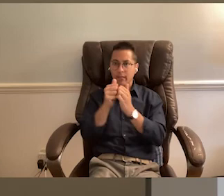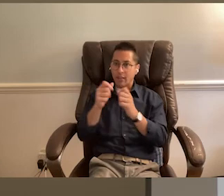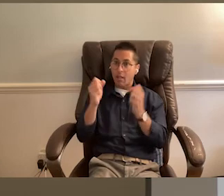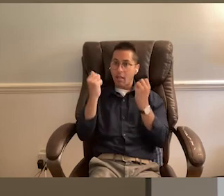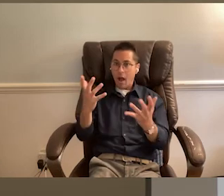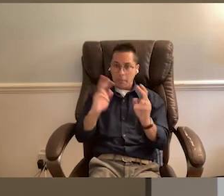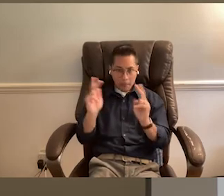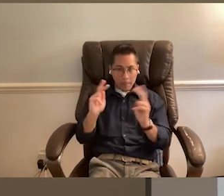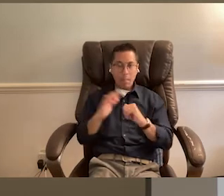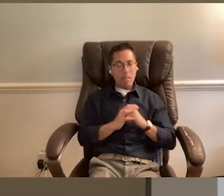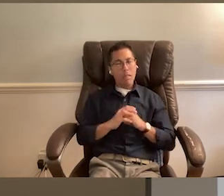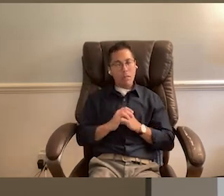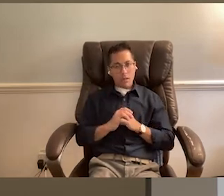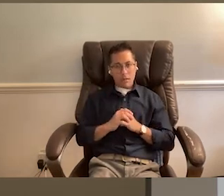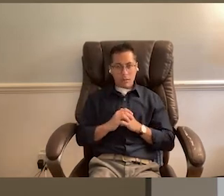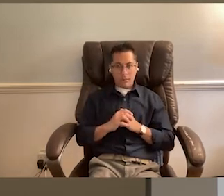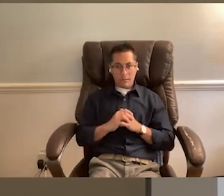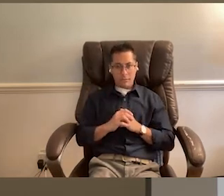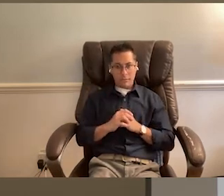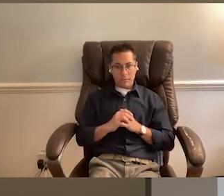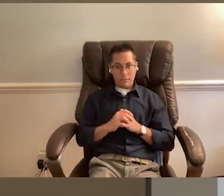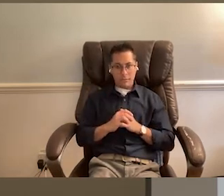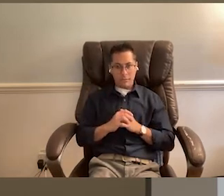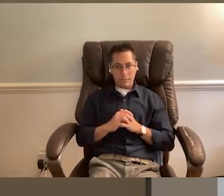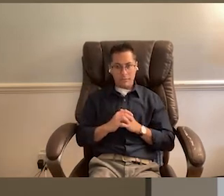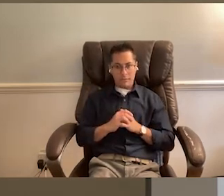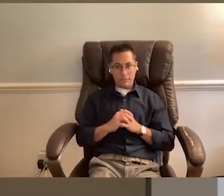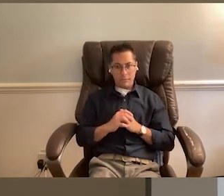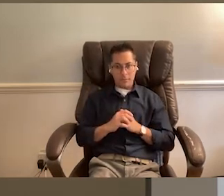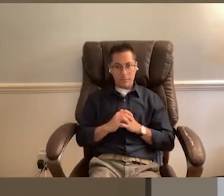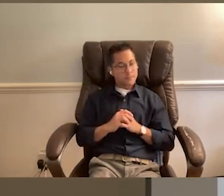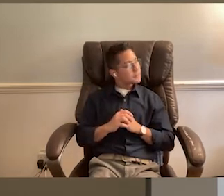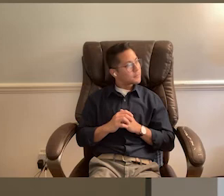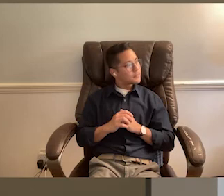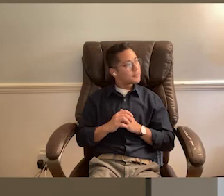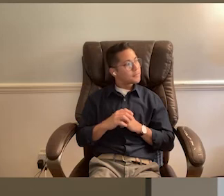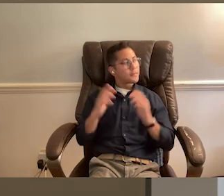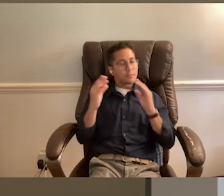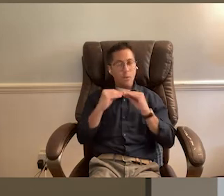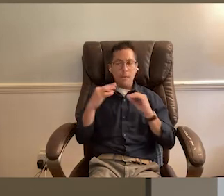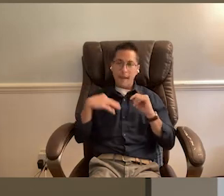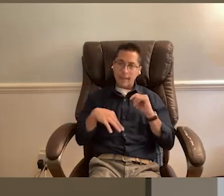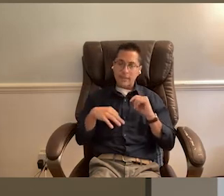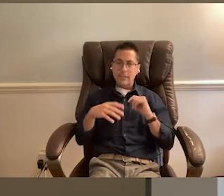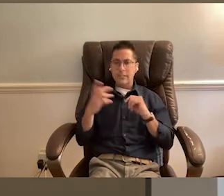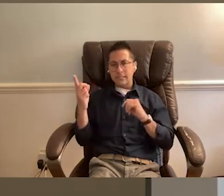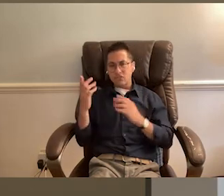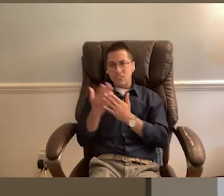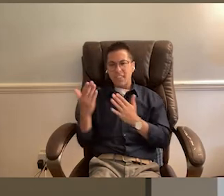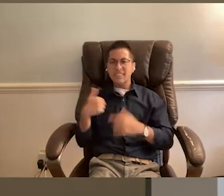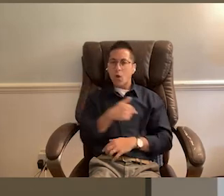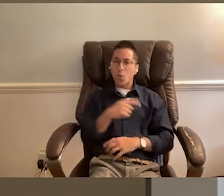this. But they can be kind of a note taker for our students, or just kind of like a buddy to sit with, because it's scary going into a college class if you don't know anyone.